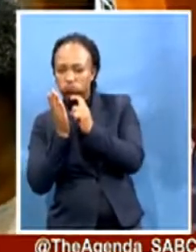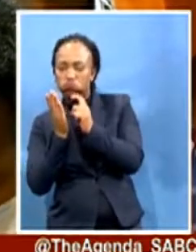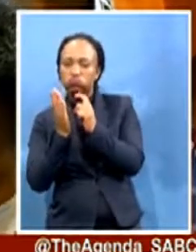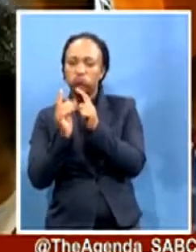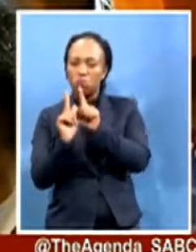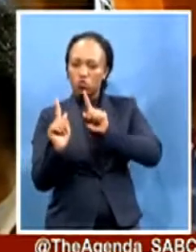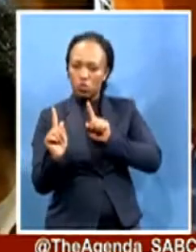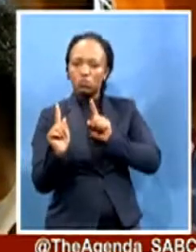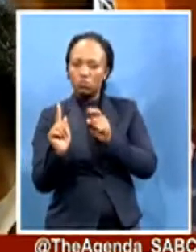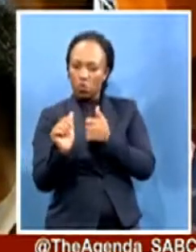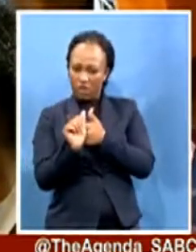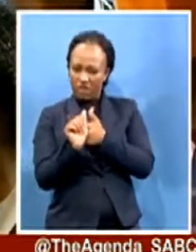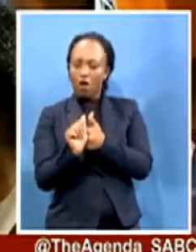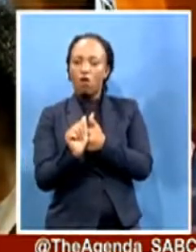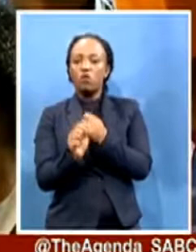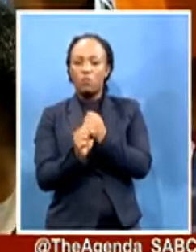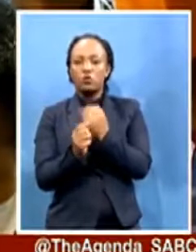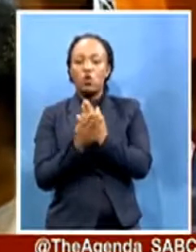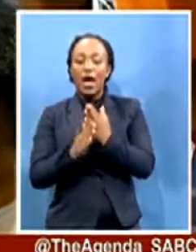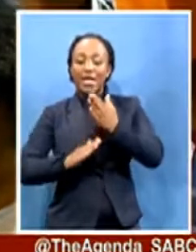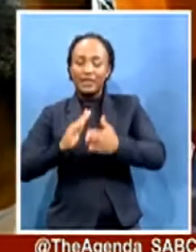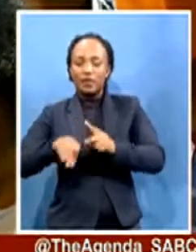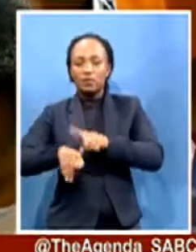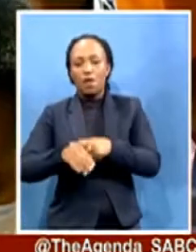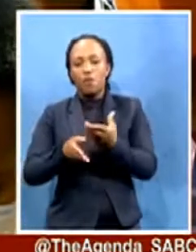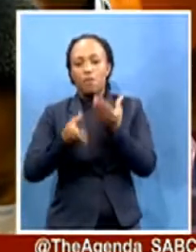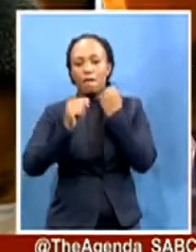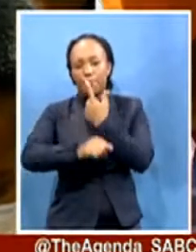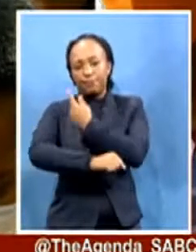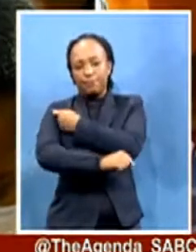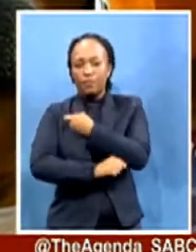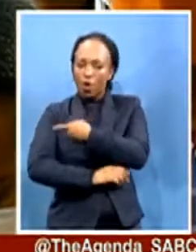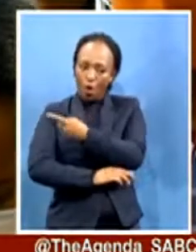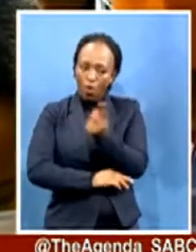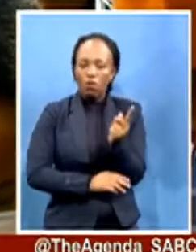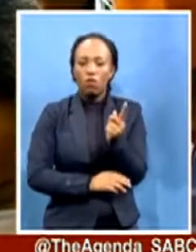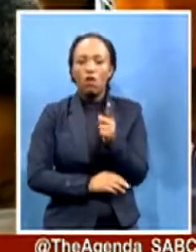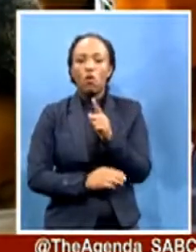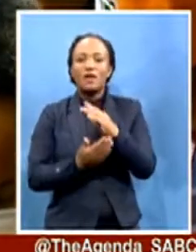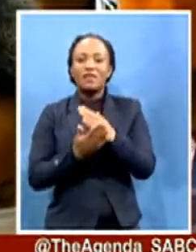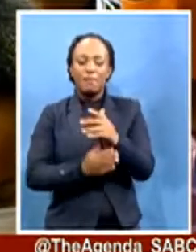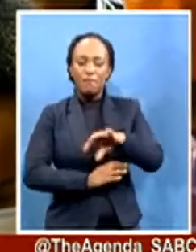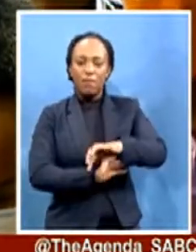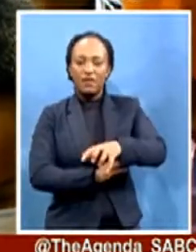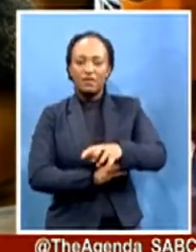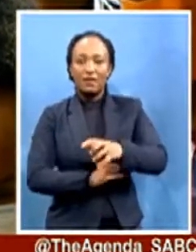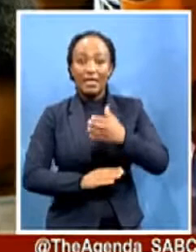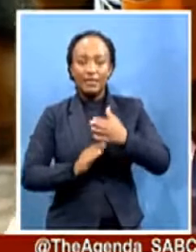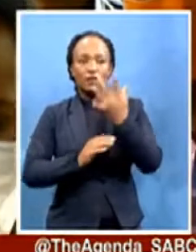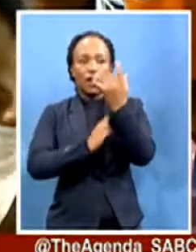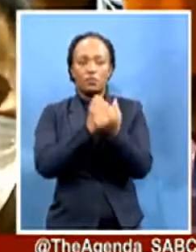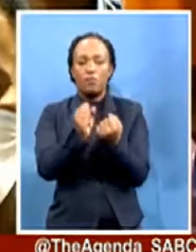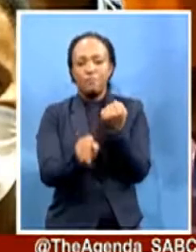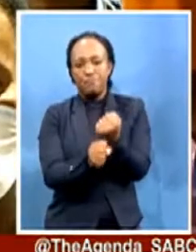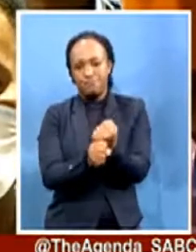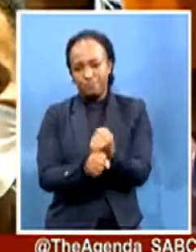vaccination process. As we have said, in some provinces it will go up until sometime next year. So I'm just saying therefore